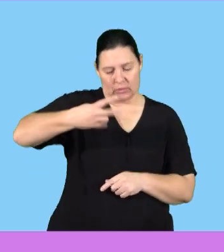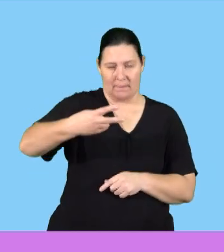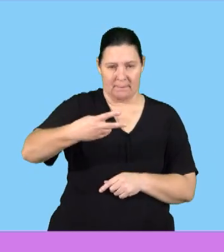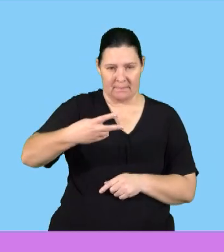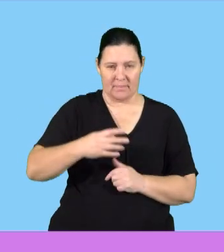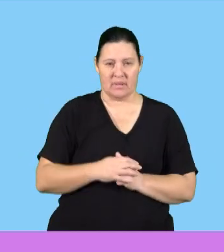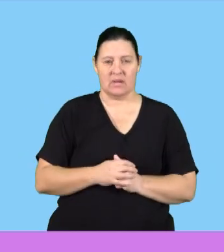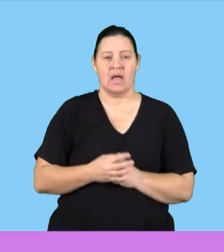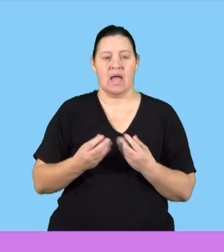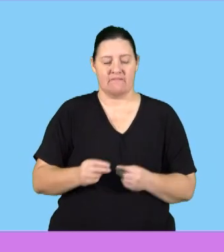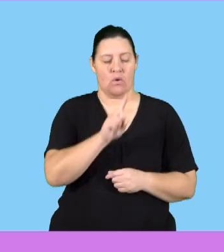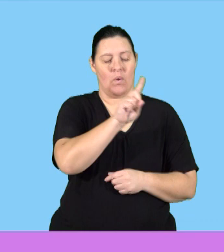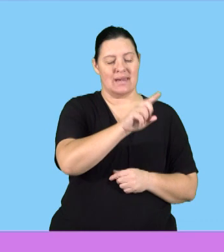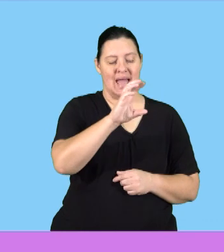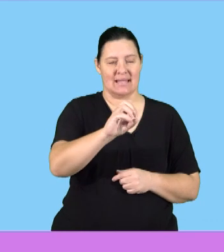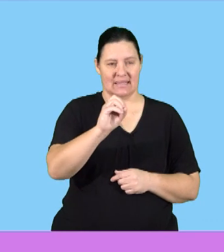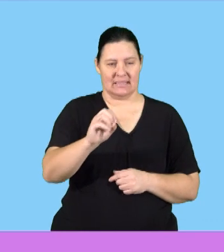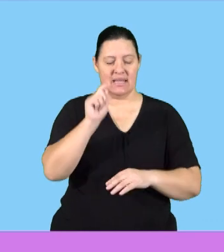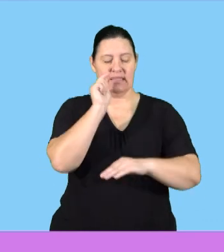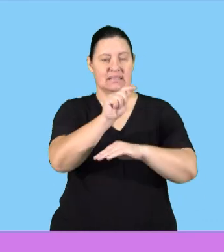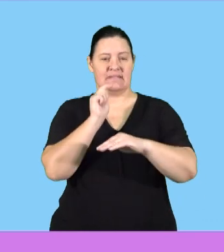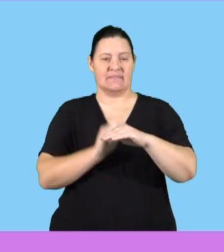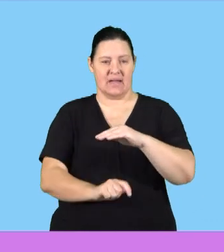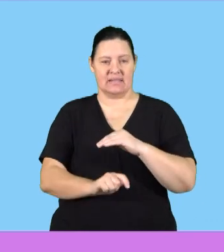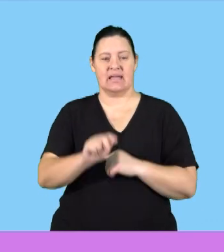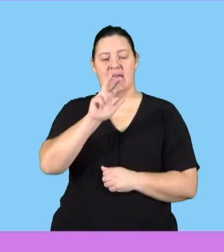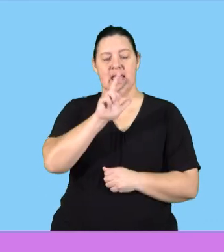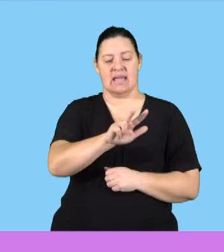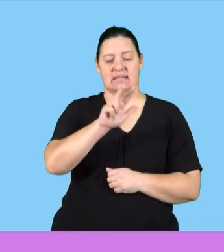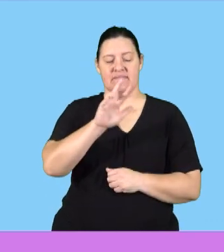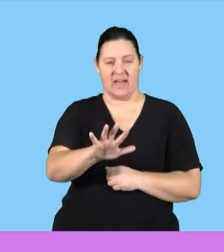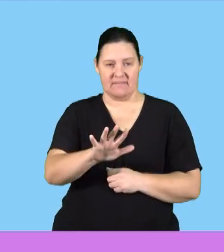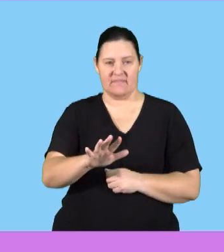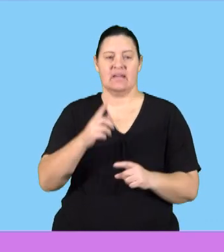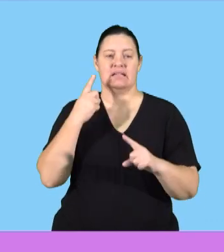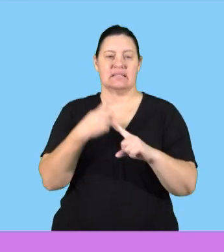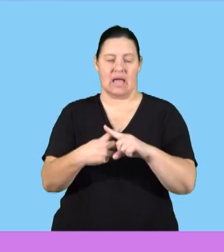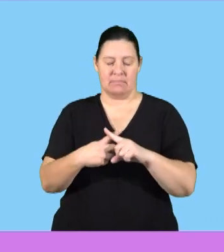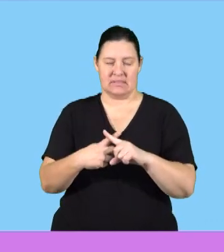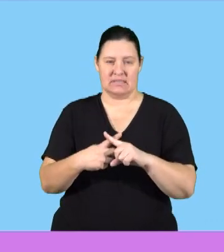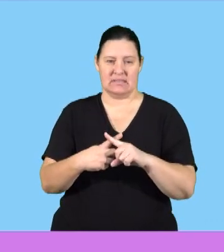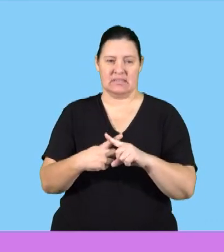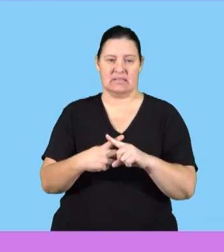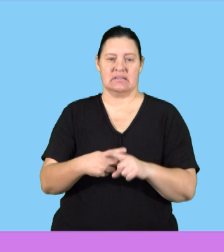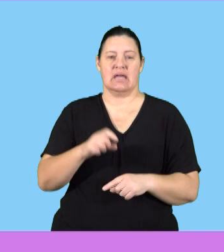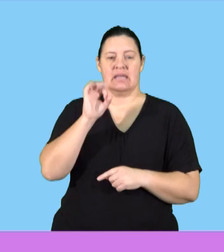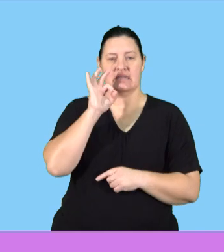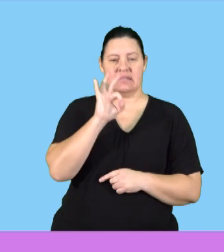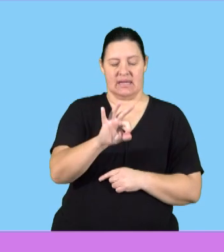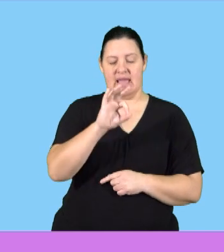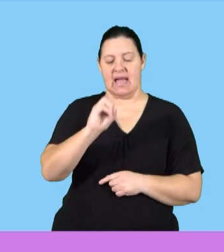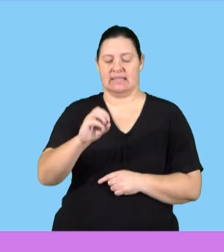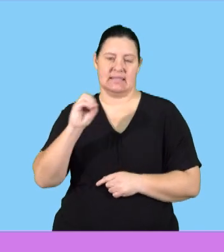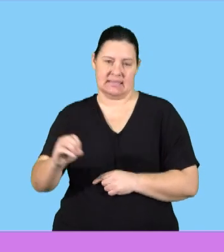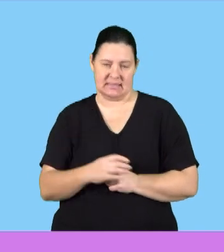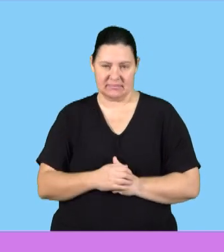values. Then we will have 100 divided by 85 multiplied by